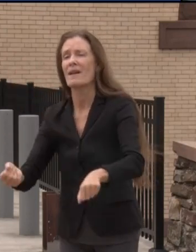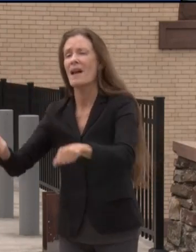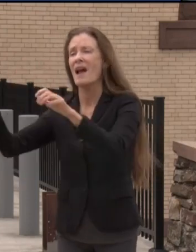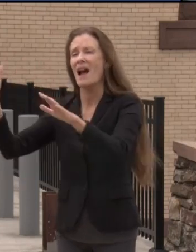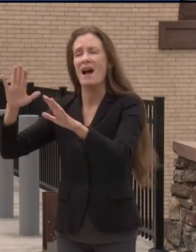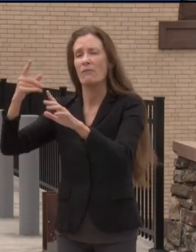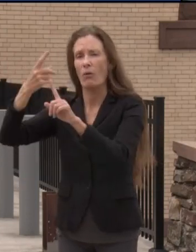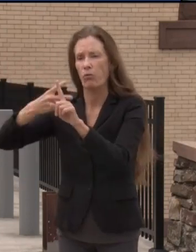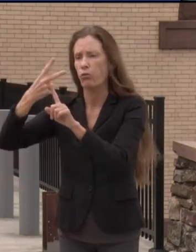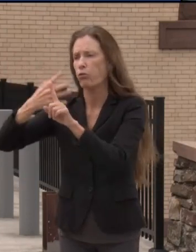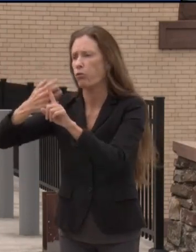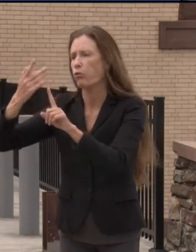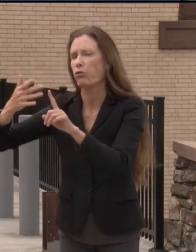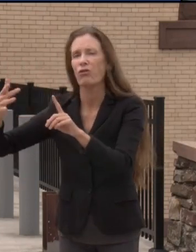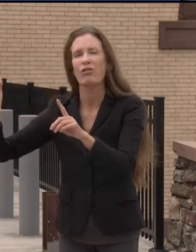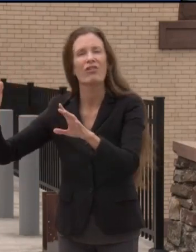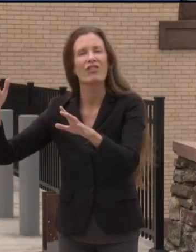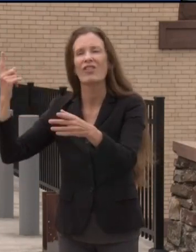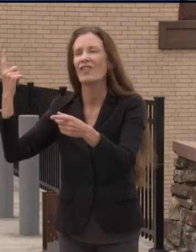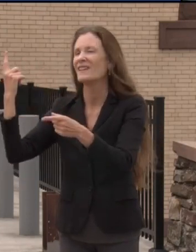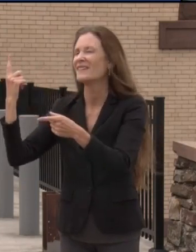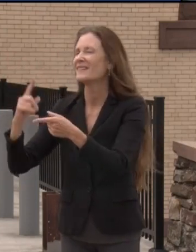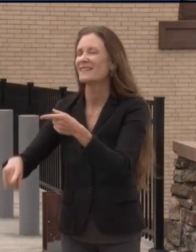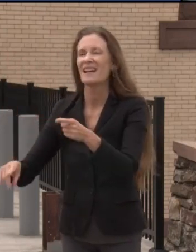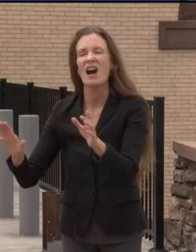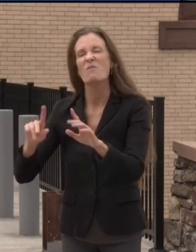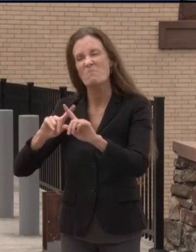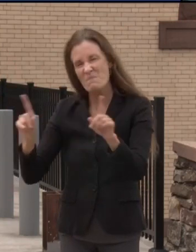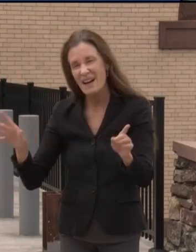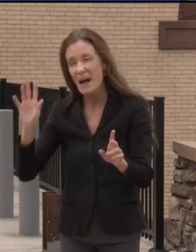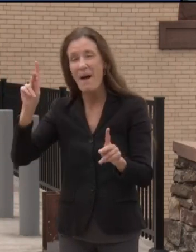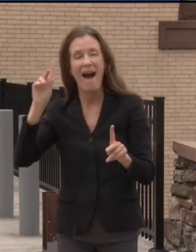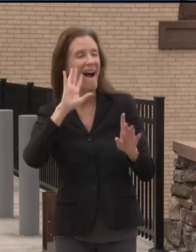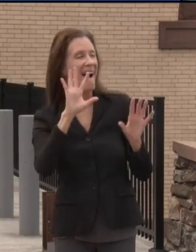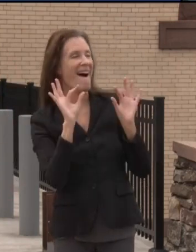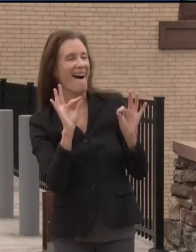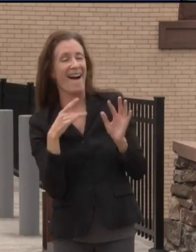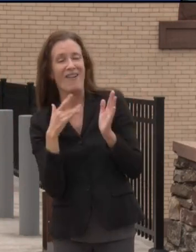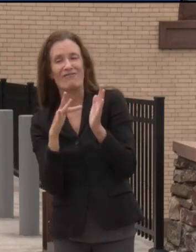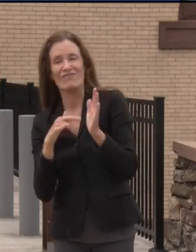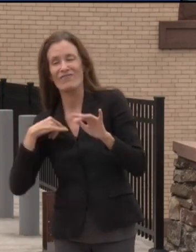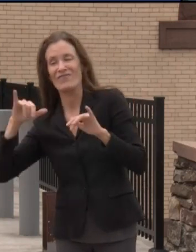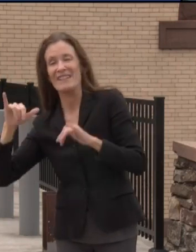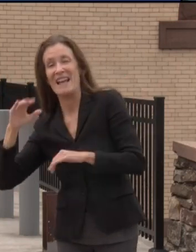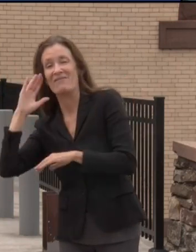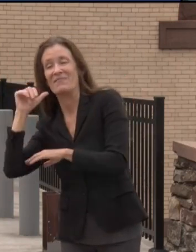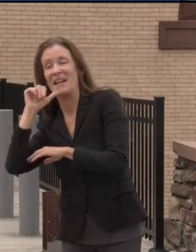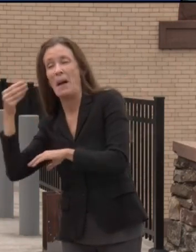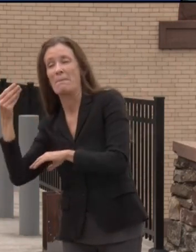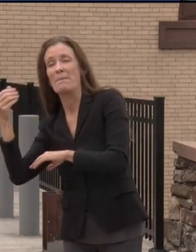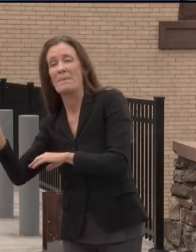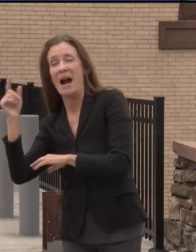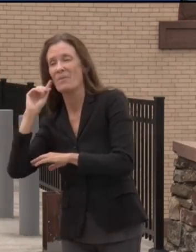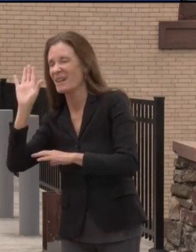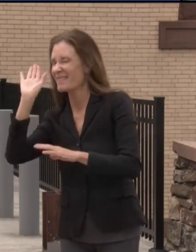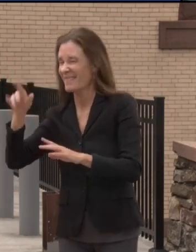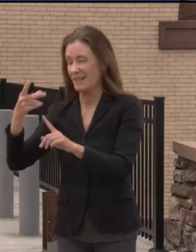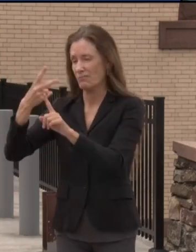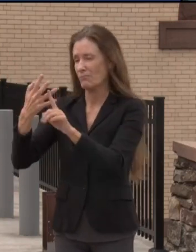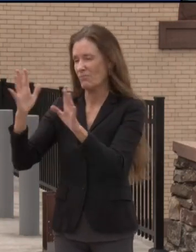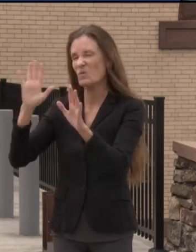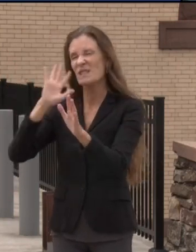point, that ends. And I don't see it not ending at some point. And